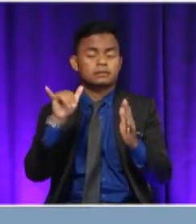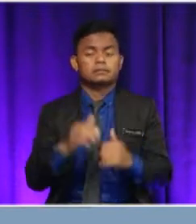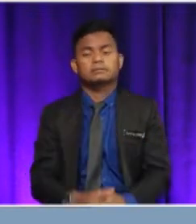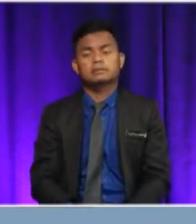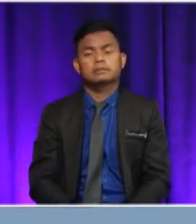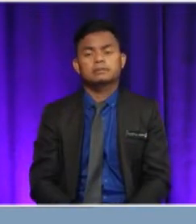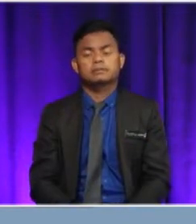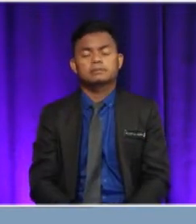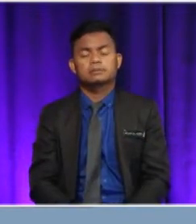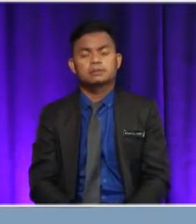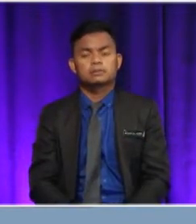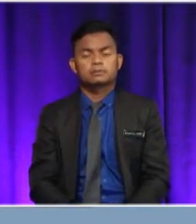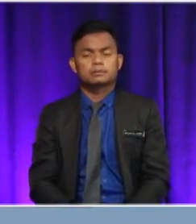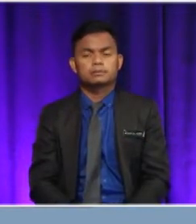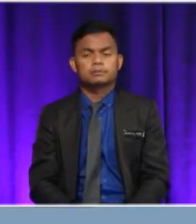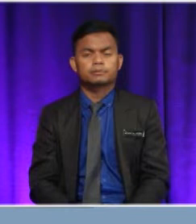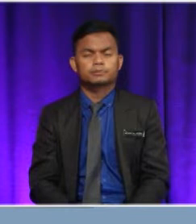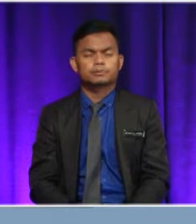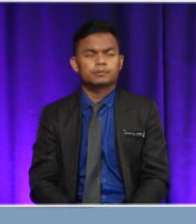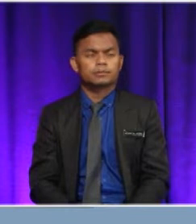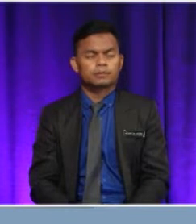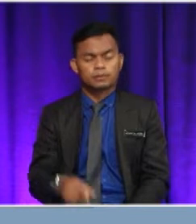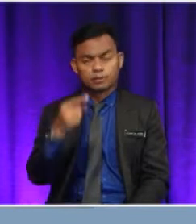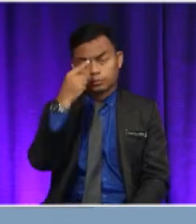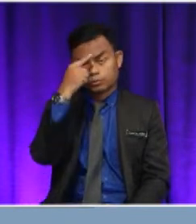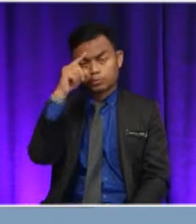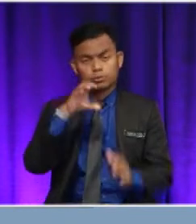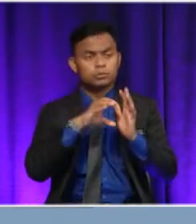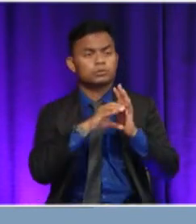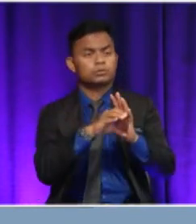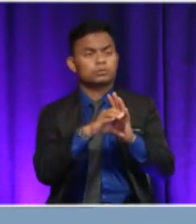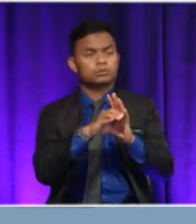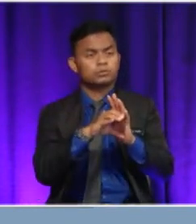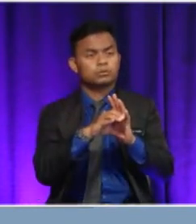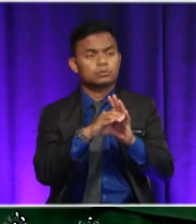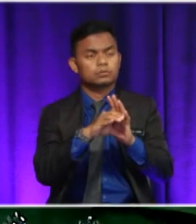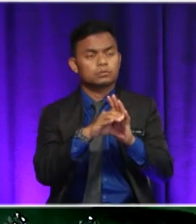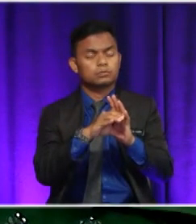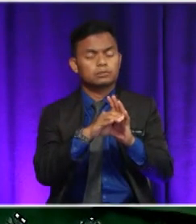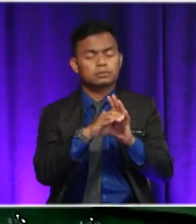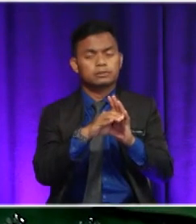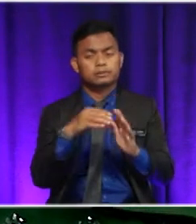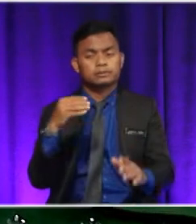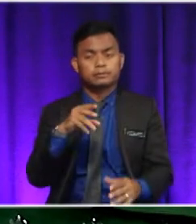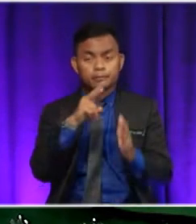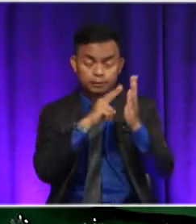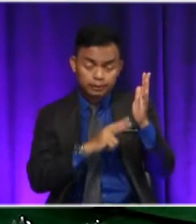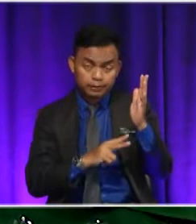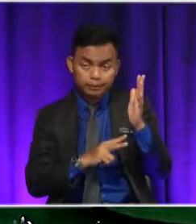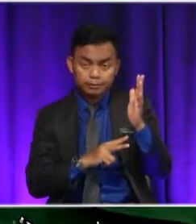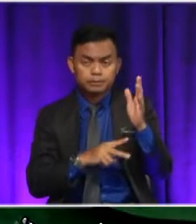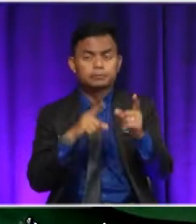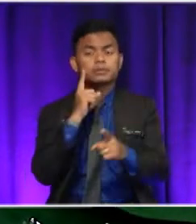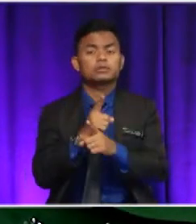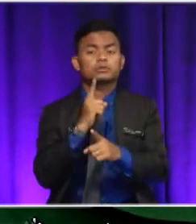identify specific information. For example, first would be for you to read the question carefully.